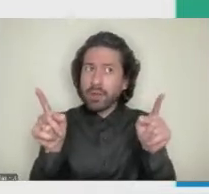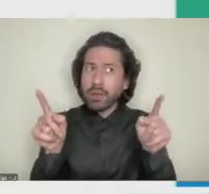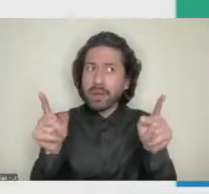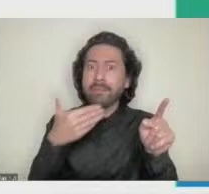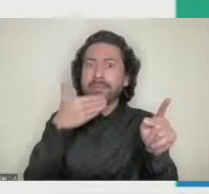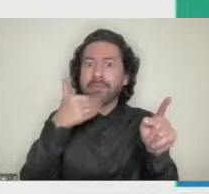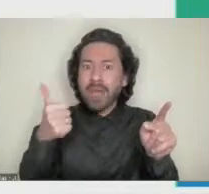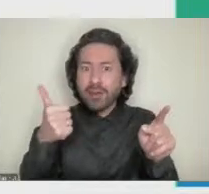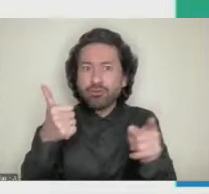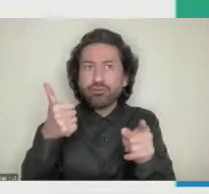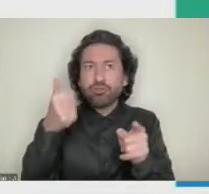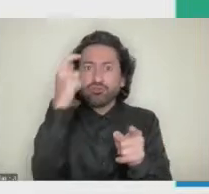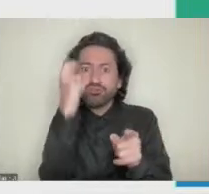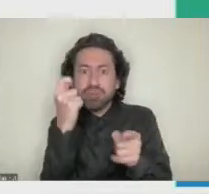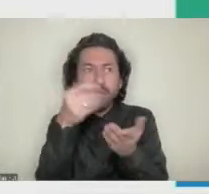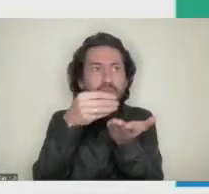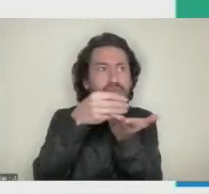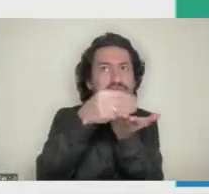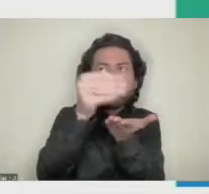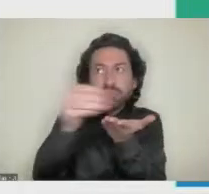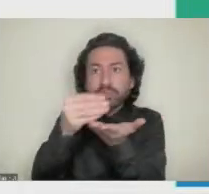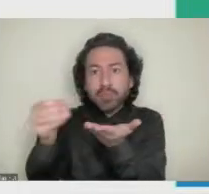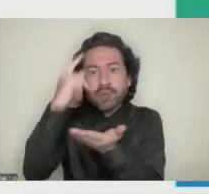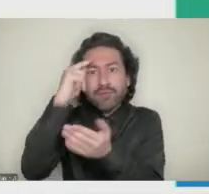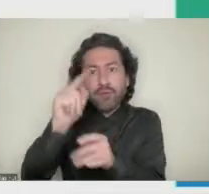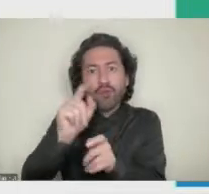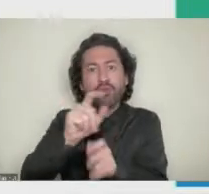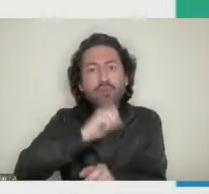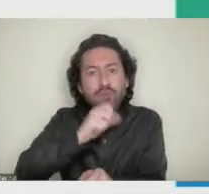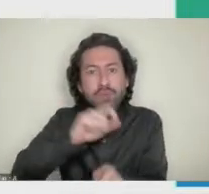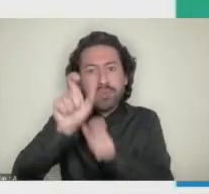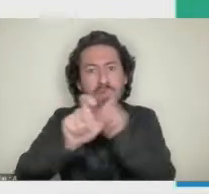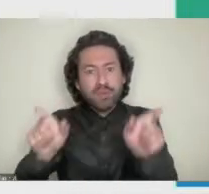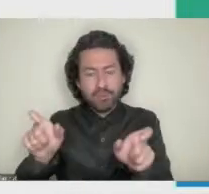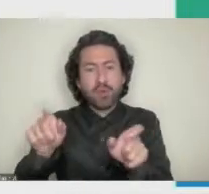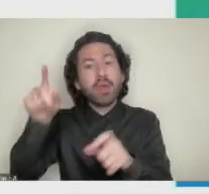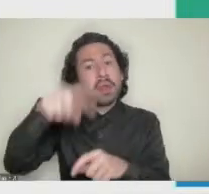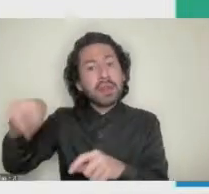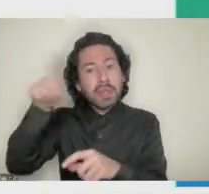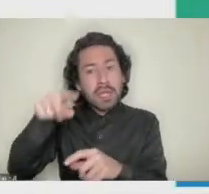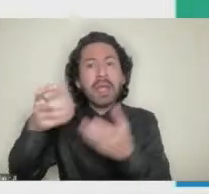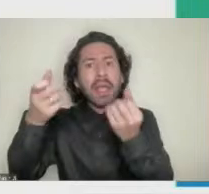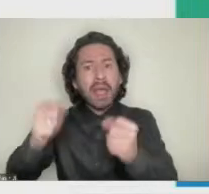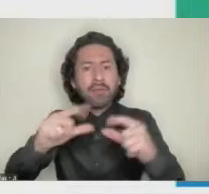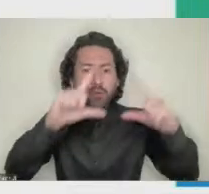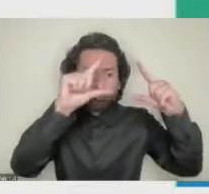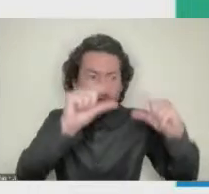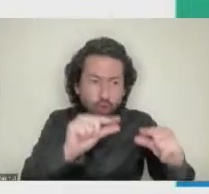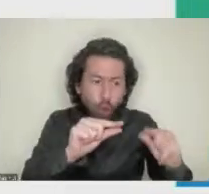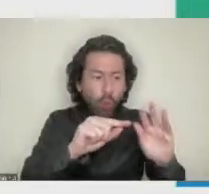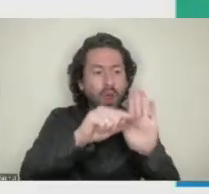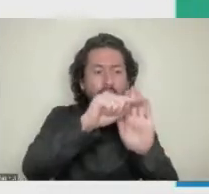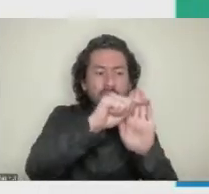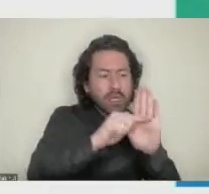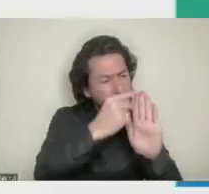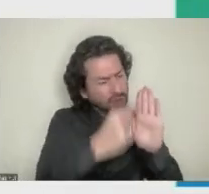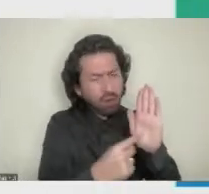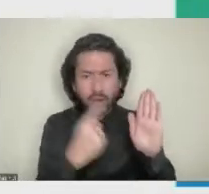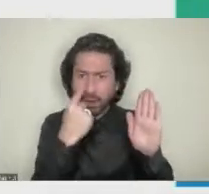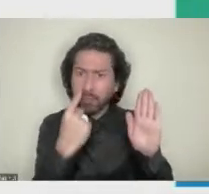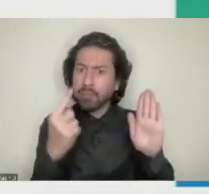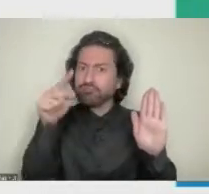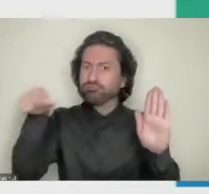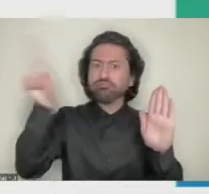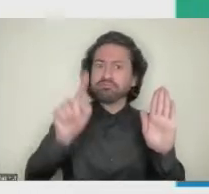the coverage is broader in social security for older persons have lower